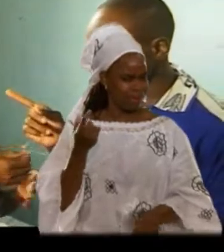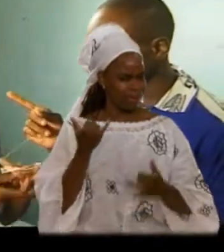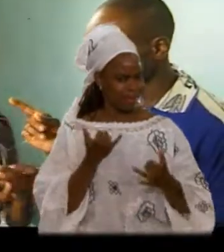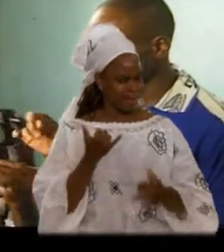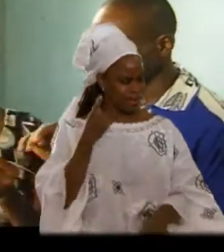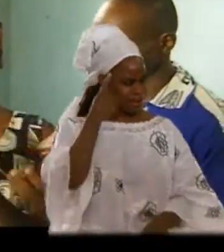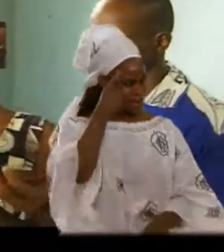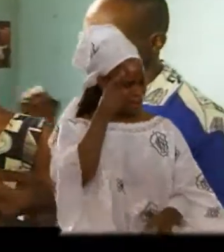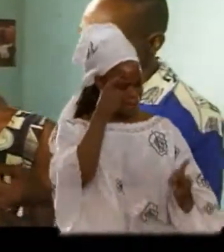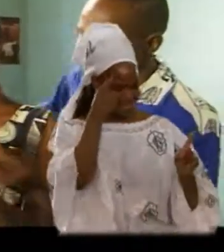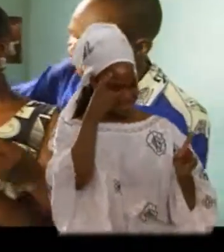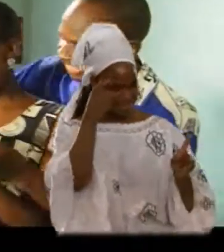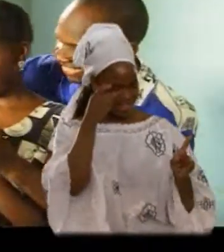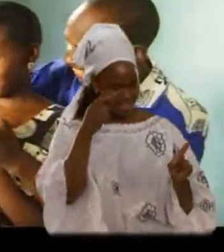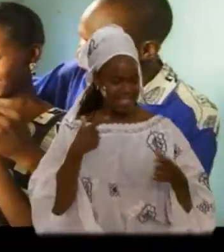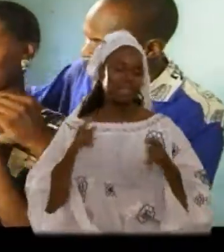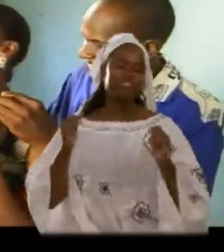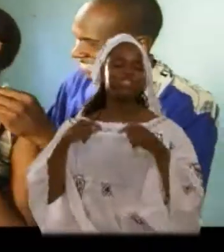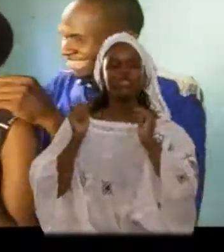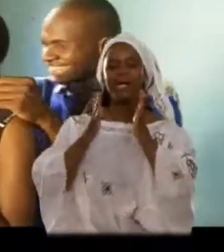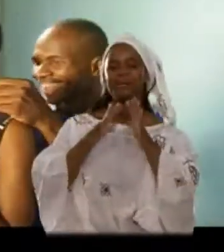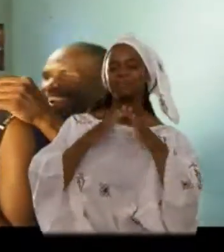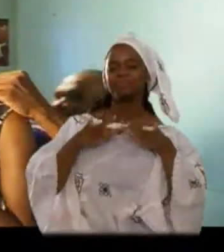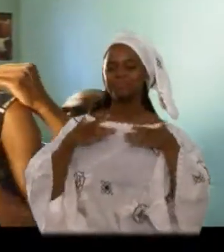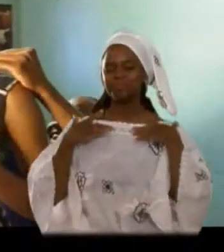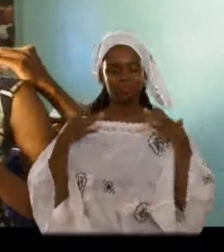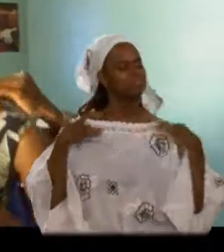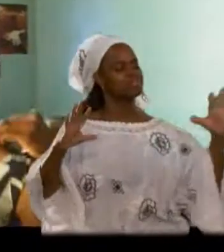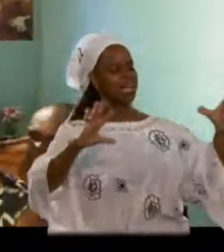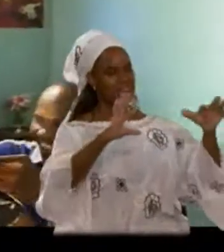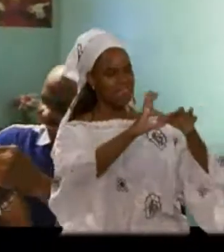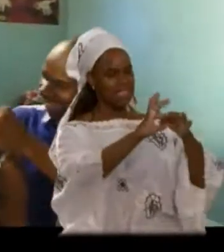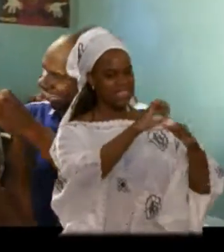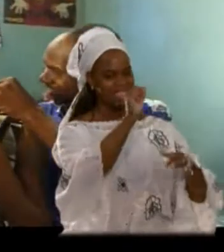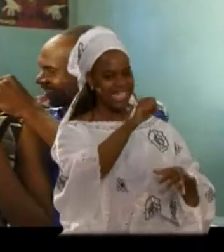suspicious. Yeah, let me try it. I'll fasten it.